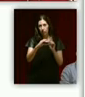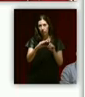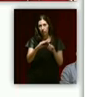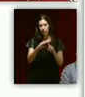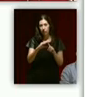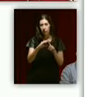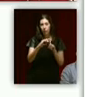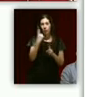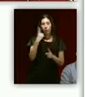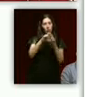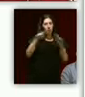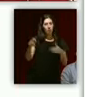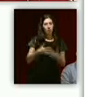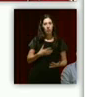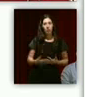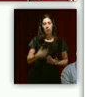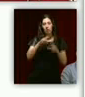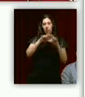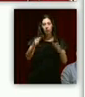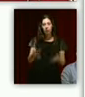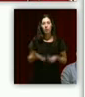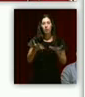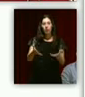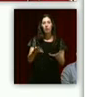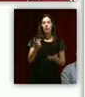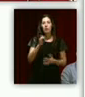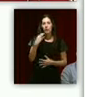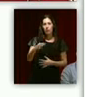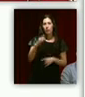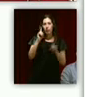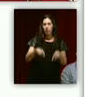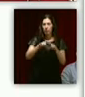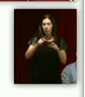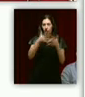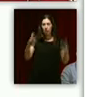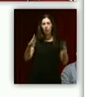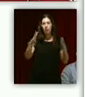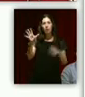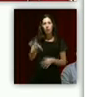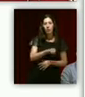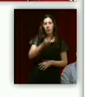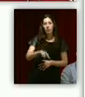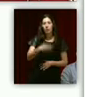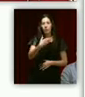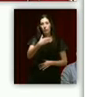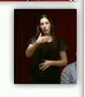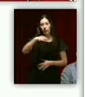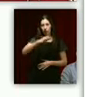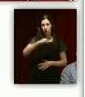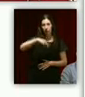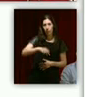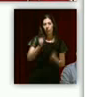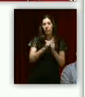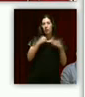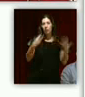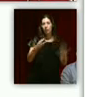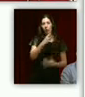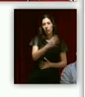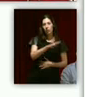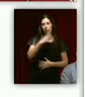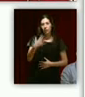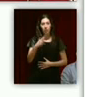chip from one company, which is the supplier to Samsung, and